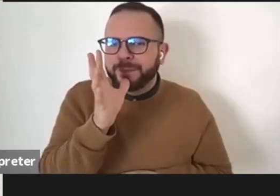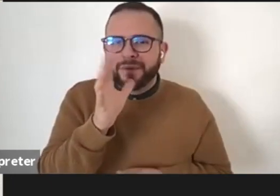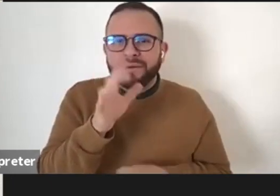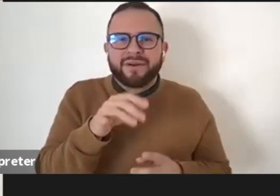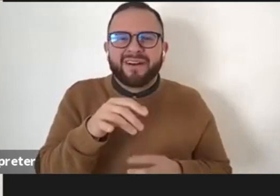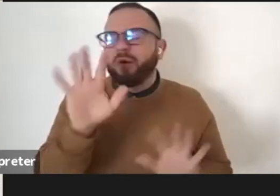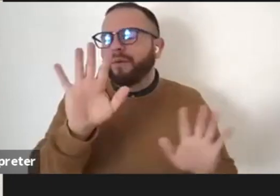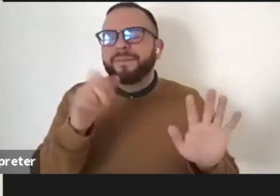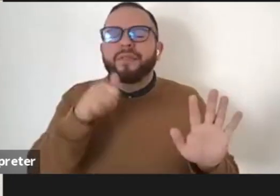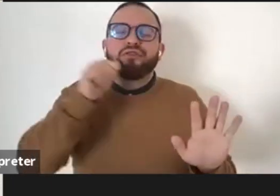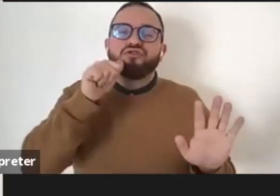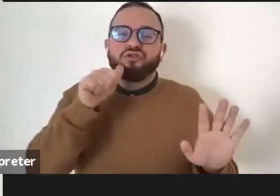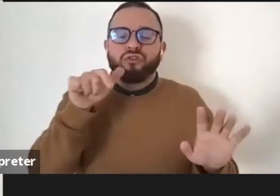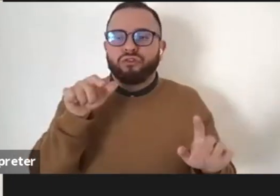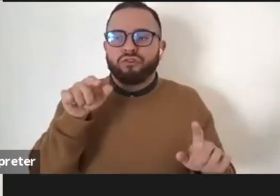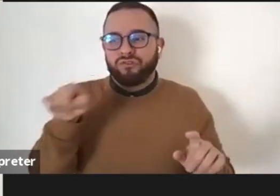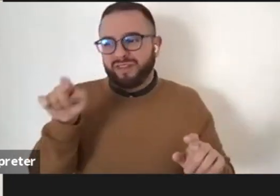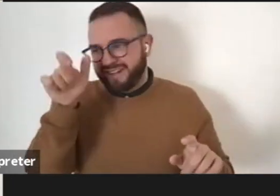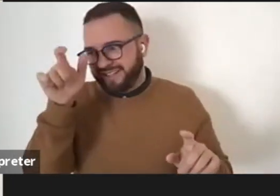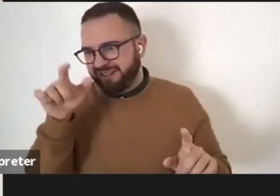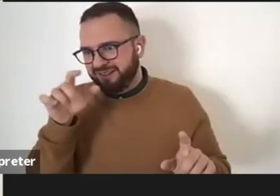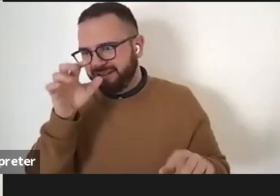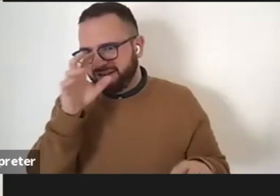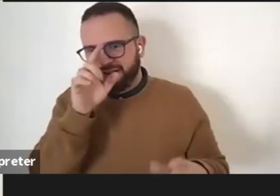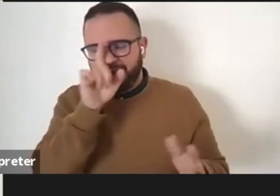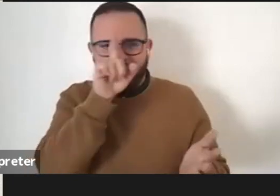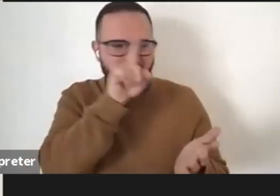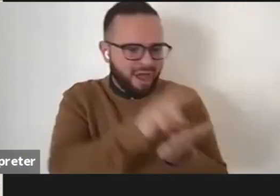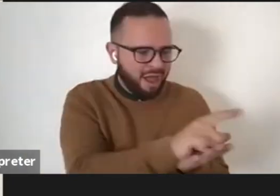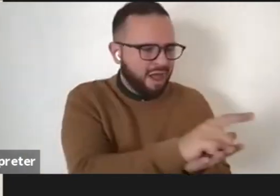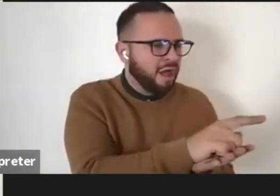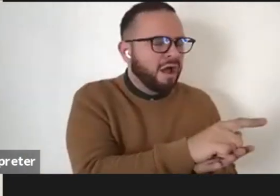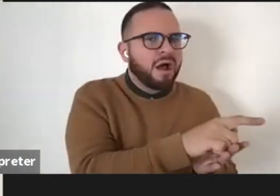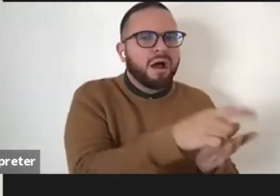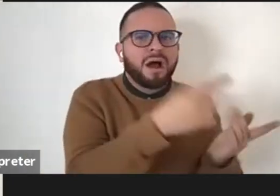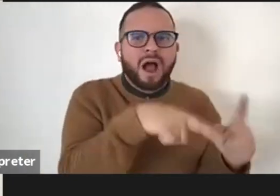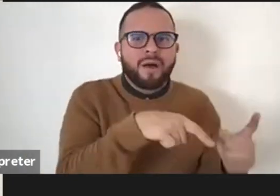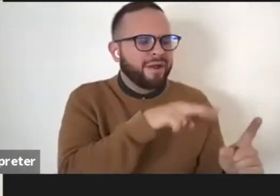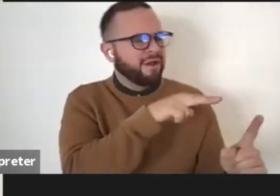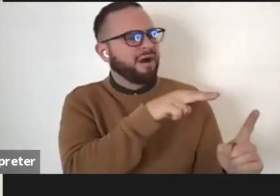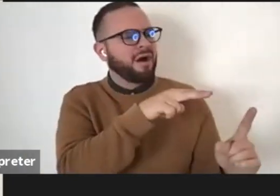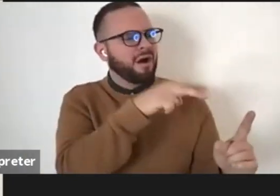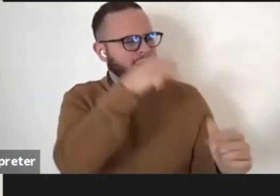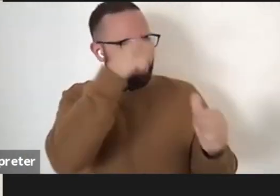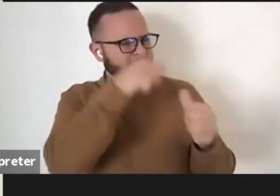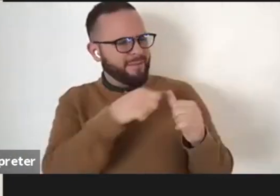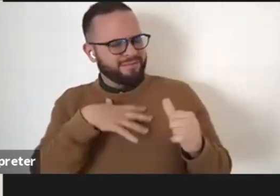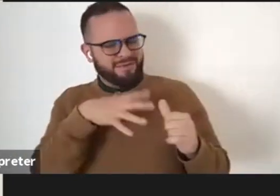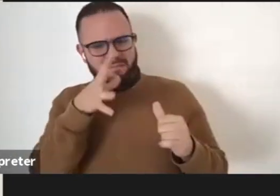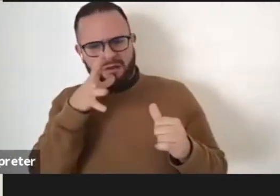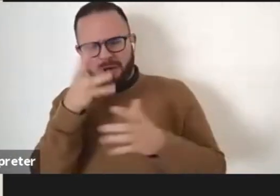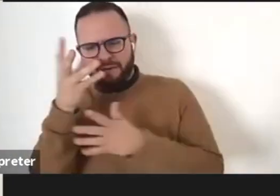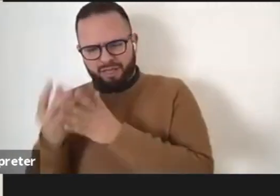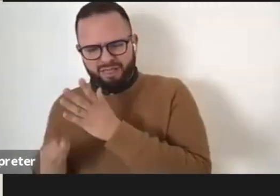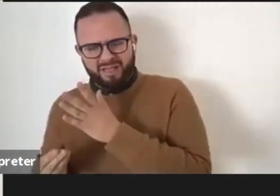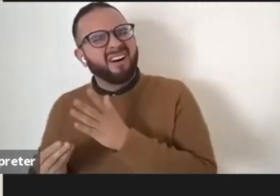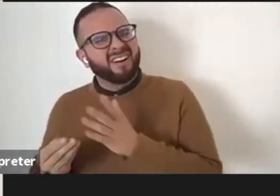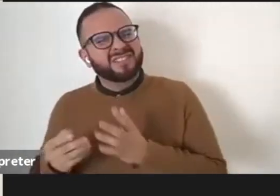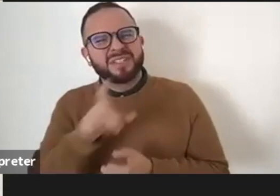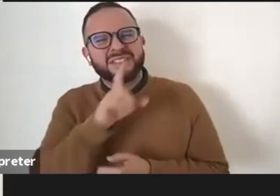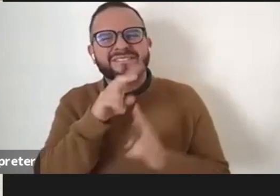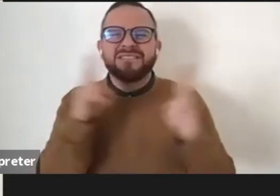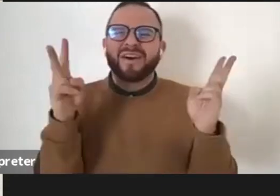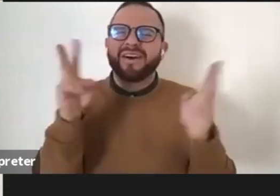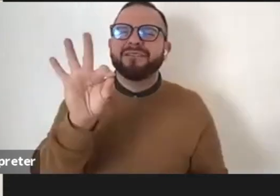him of the mother he lost. It's very Freudian and it's very interesting. And I just would like to say